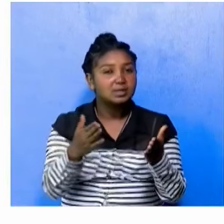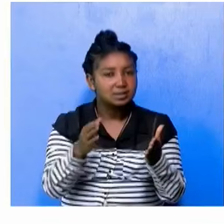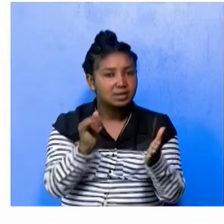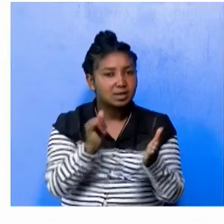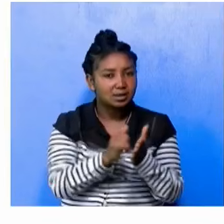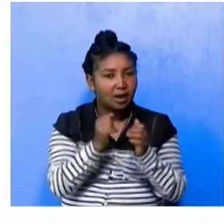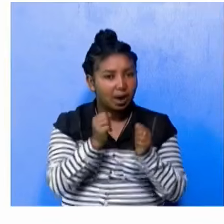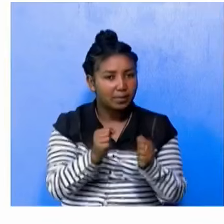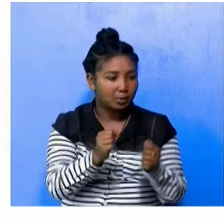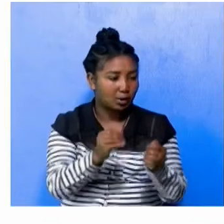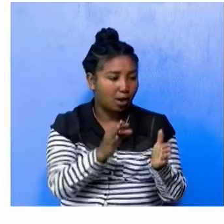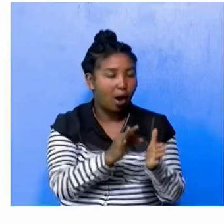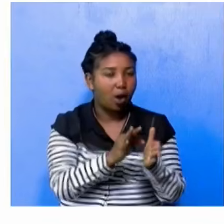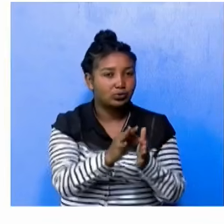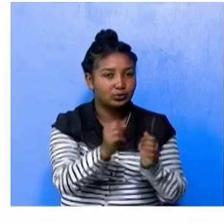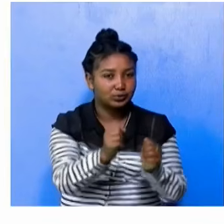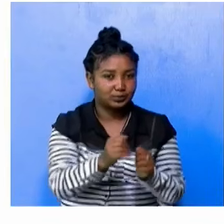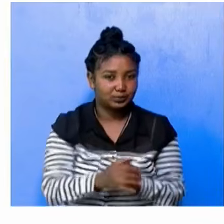counted.